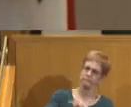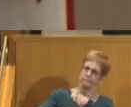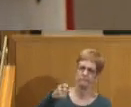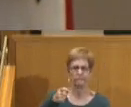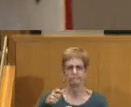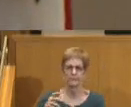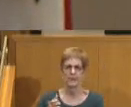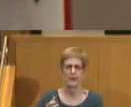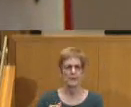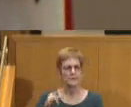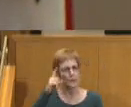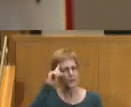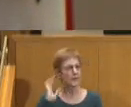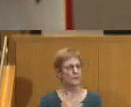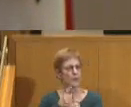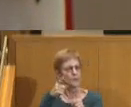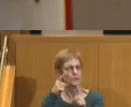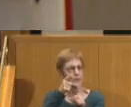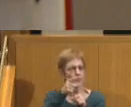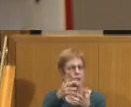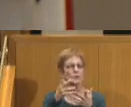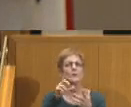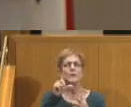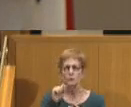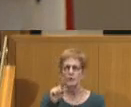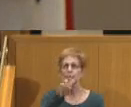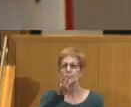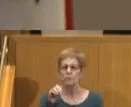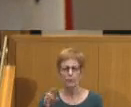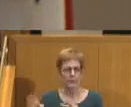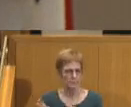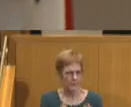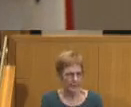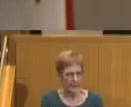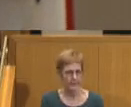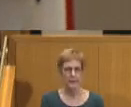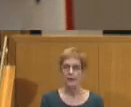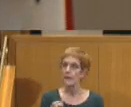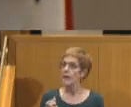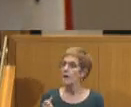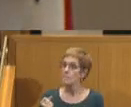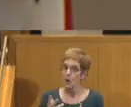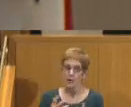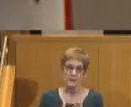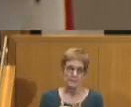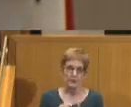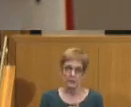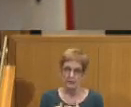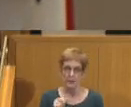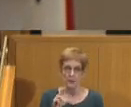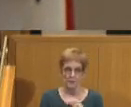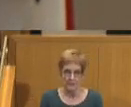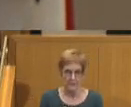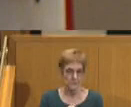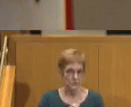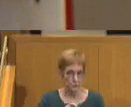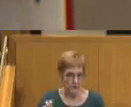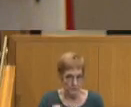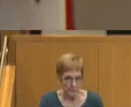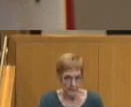in me. Most of all, of course, I'm grateful to my wife, Caroline. She would be mortified if I pointed her out, so I want to